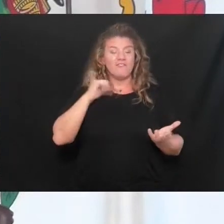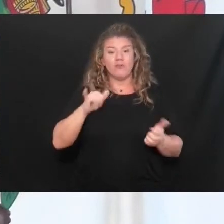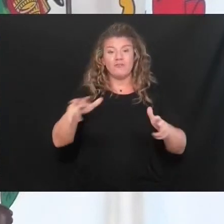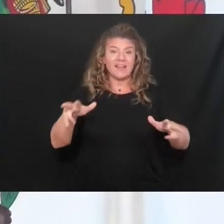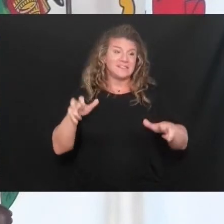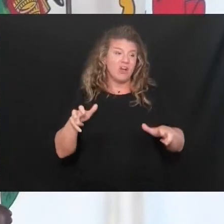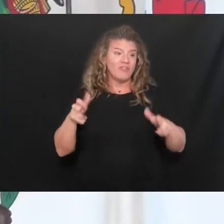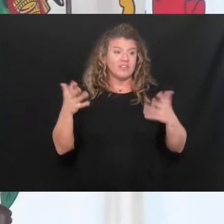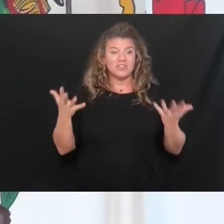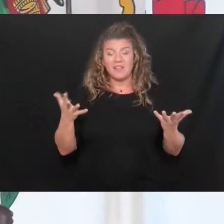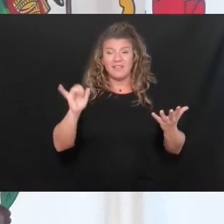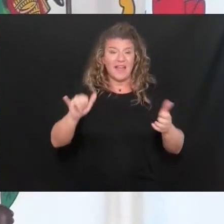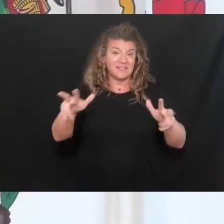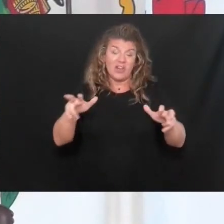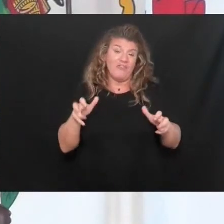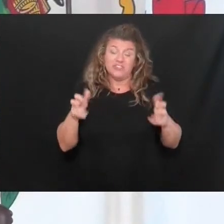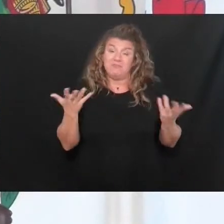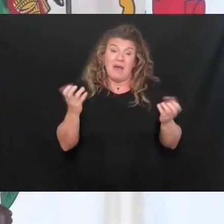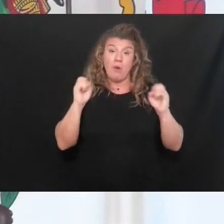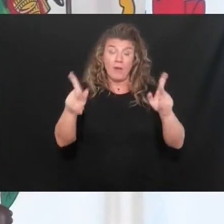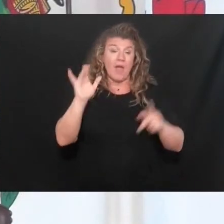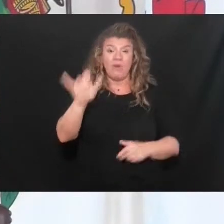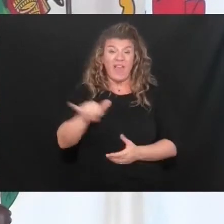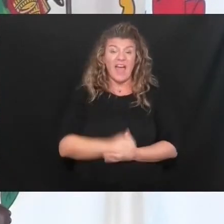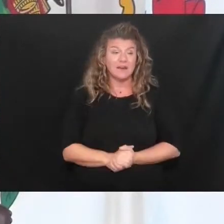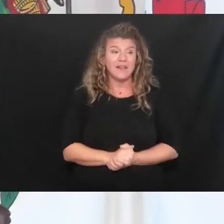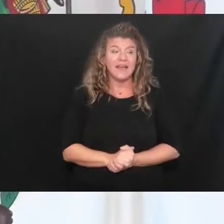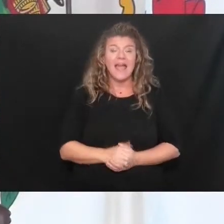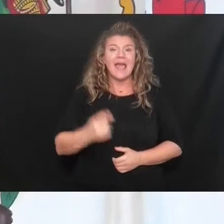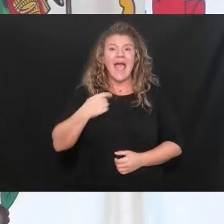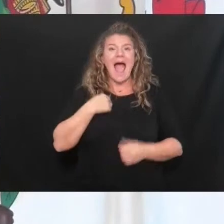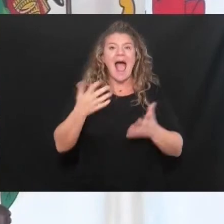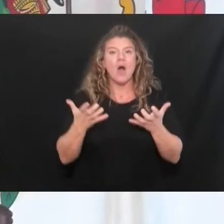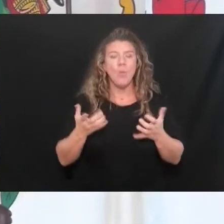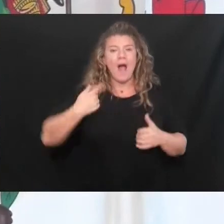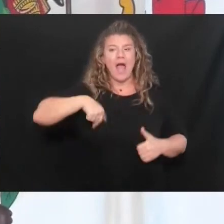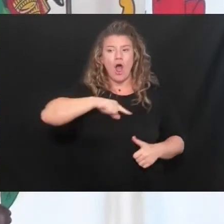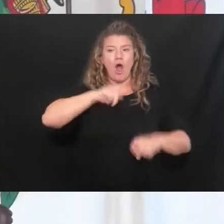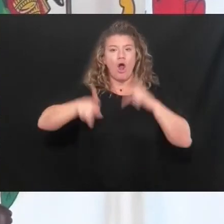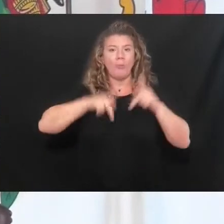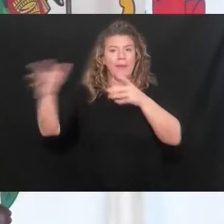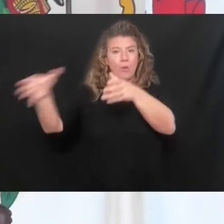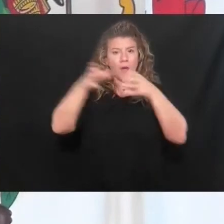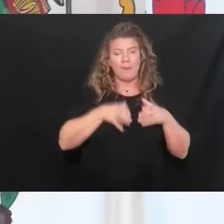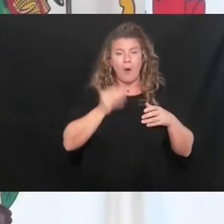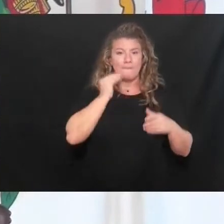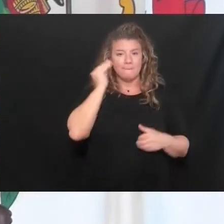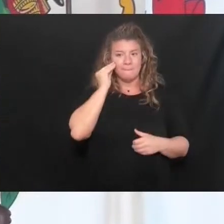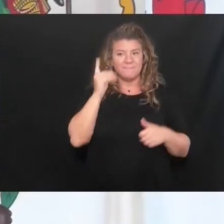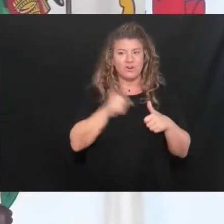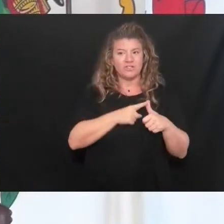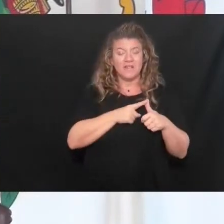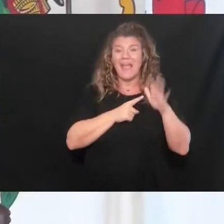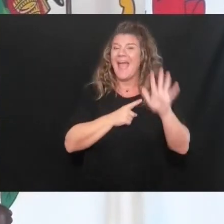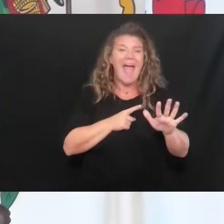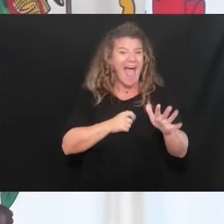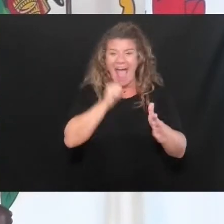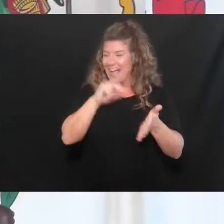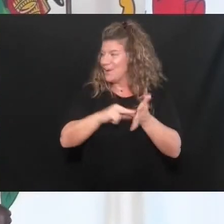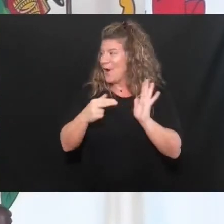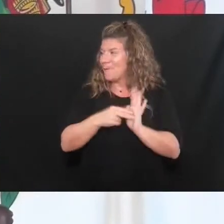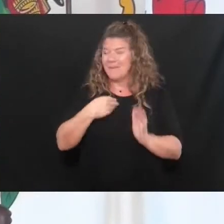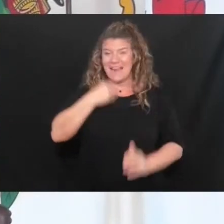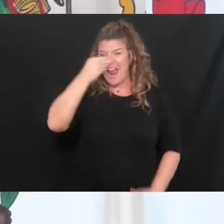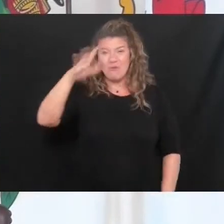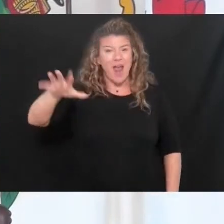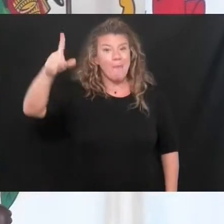selfish. That's all there is to it. I want us to get our people home. it's not that I don't care about the others,